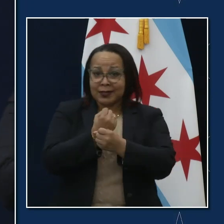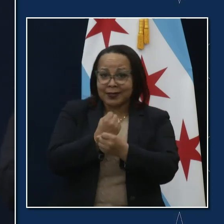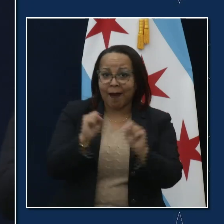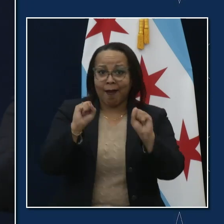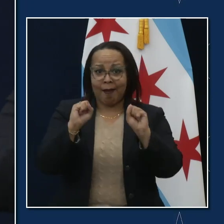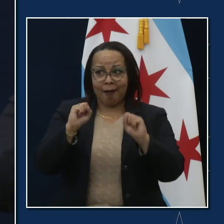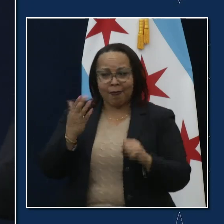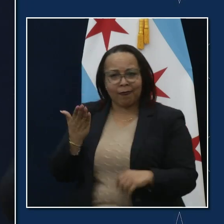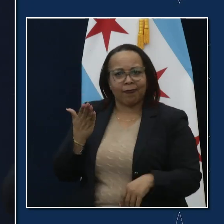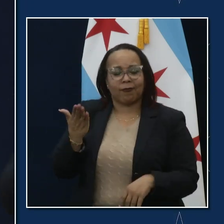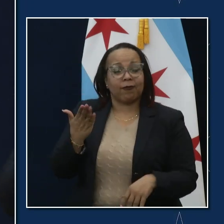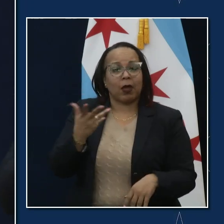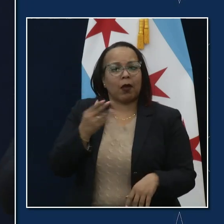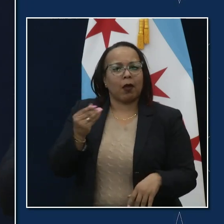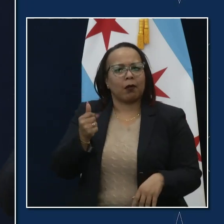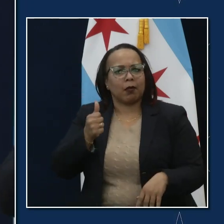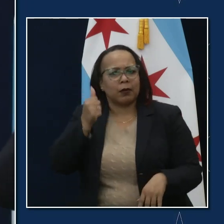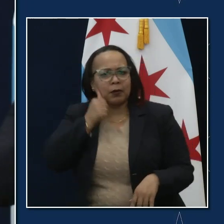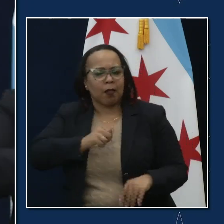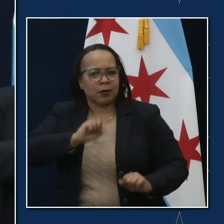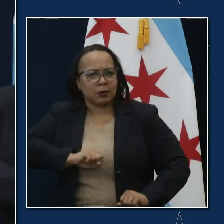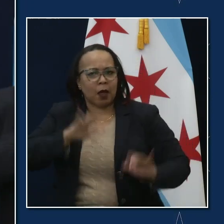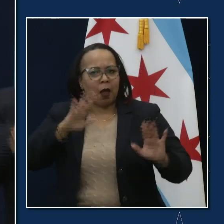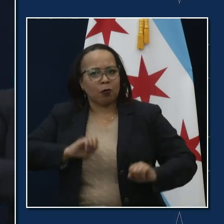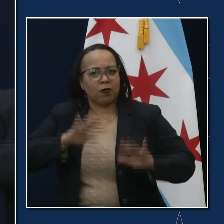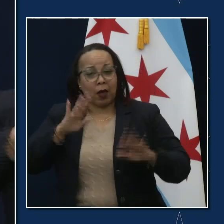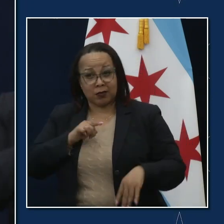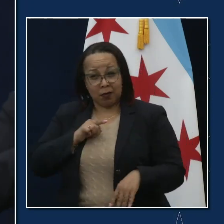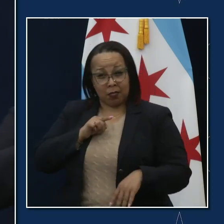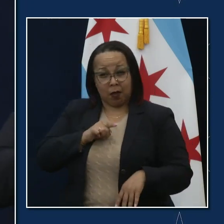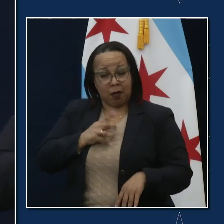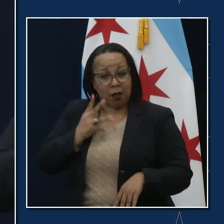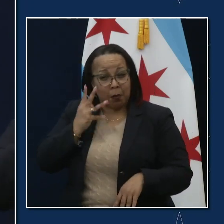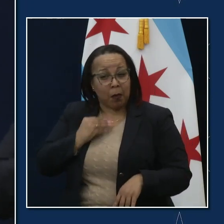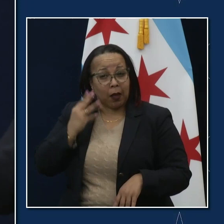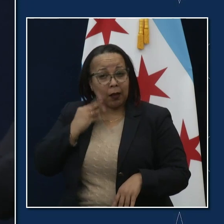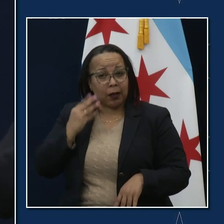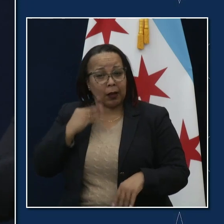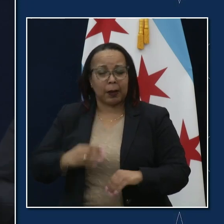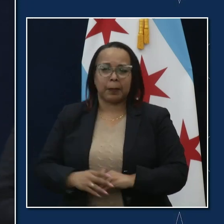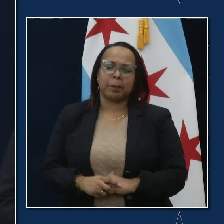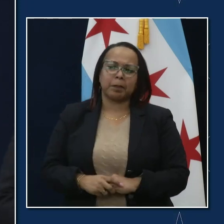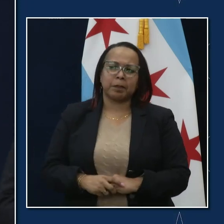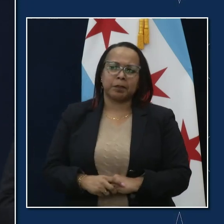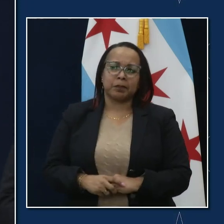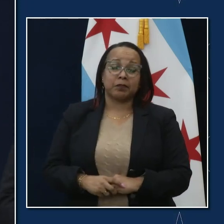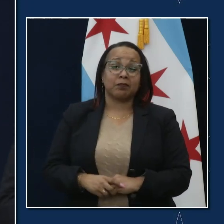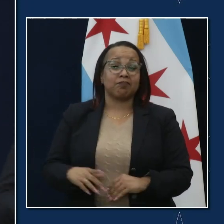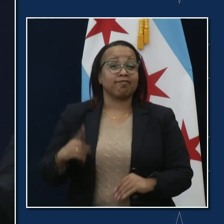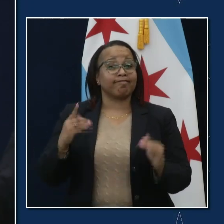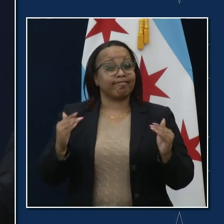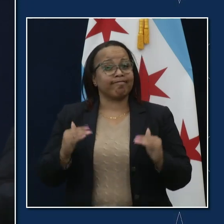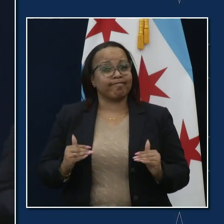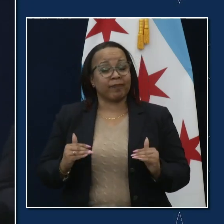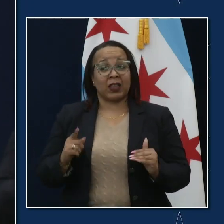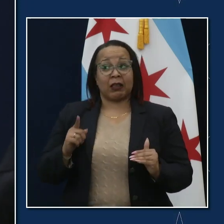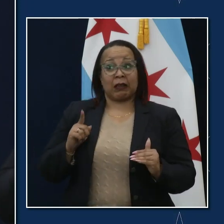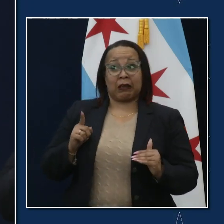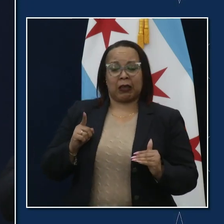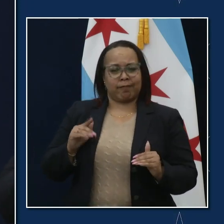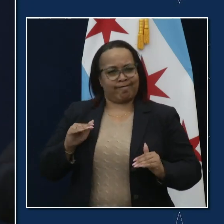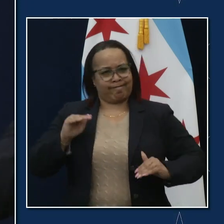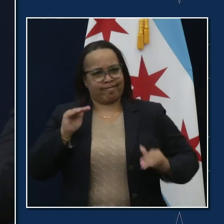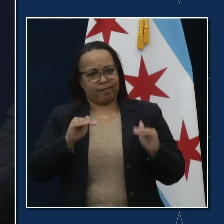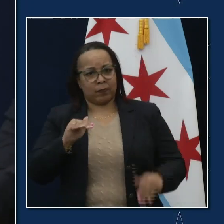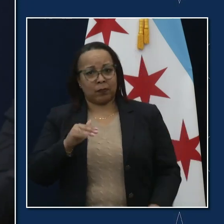of Ukraine and the daily sacrifices that they are making. But he also, importantly, called upon the United